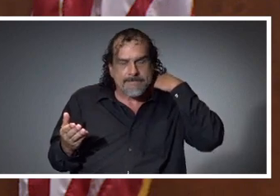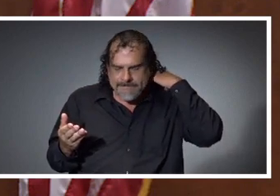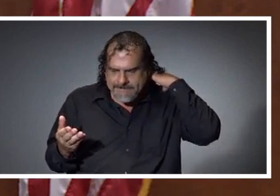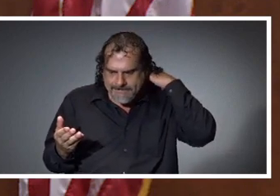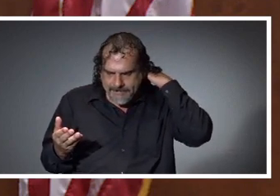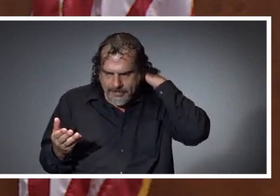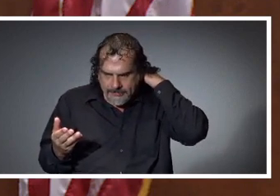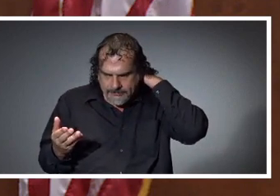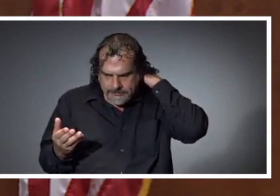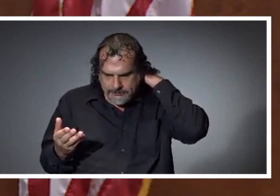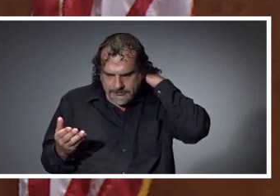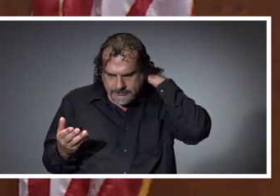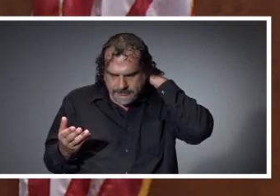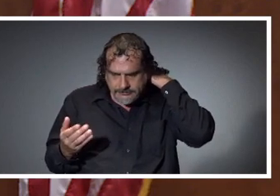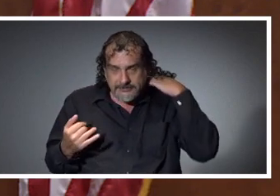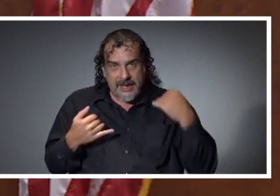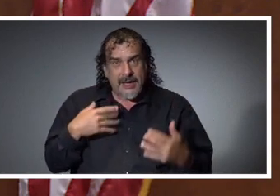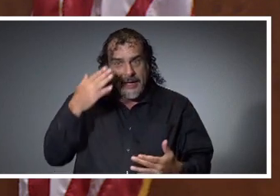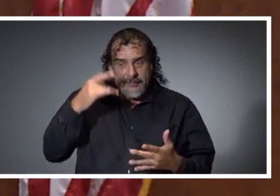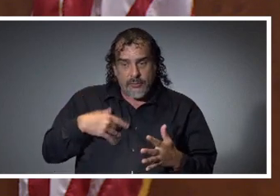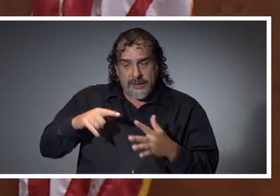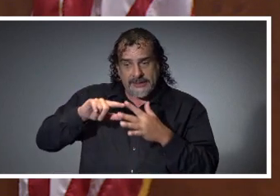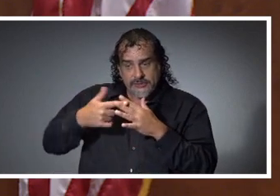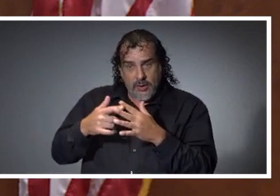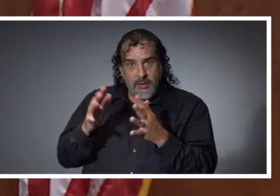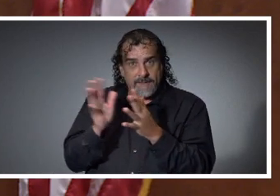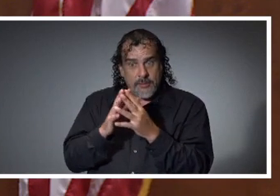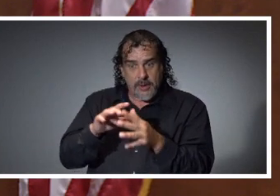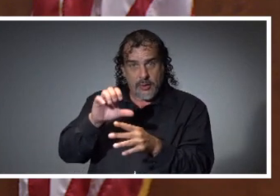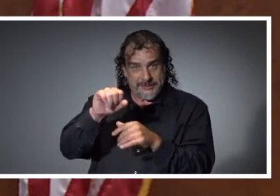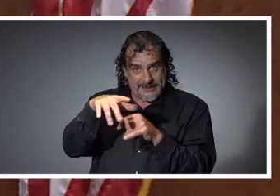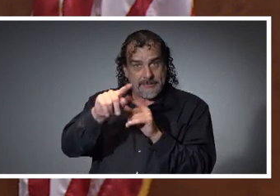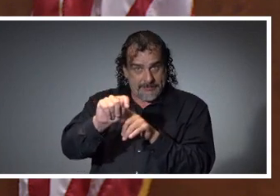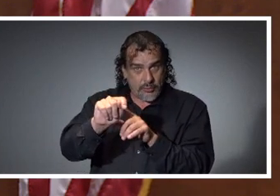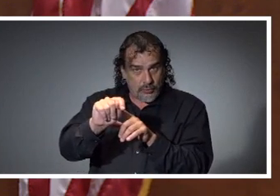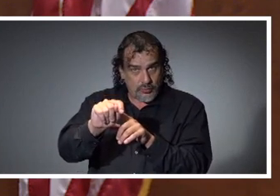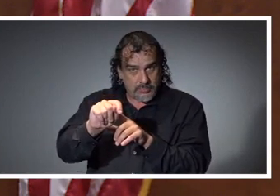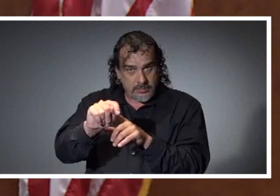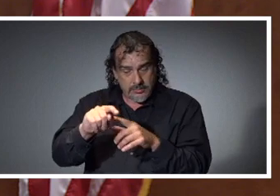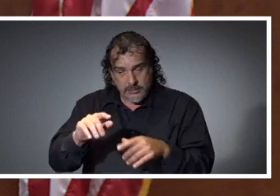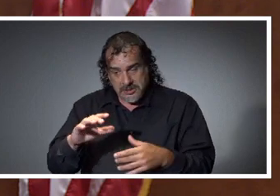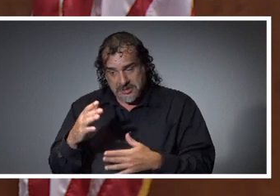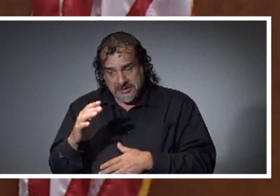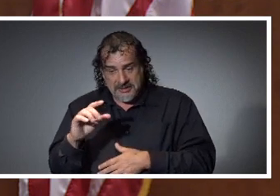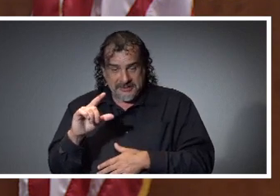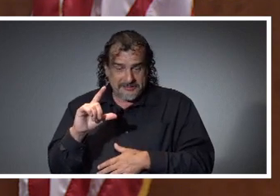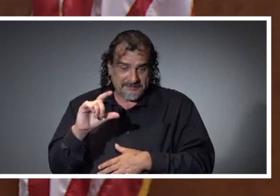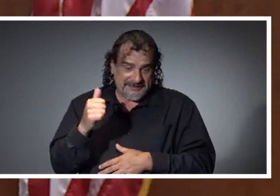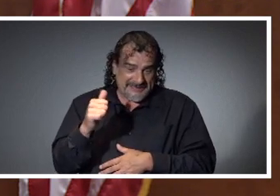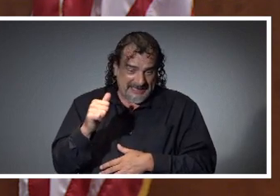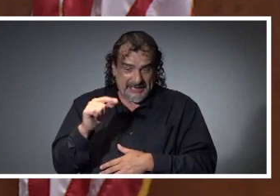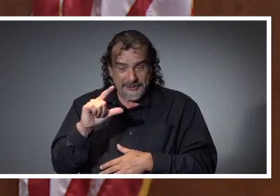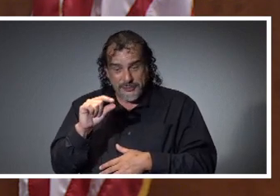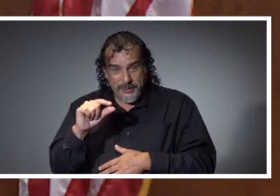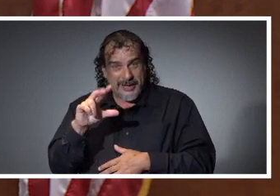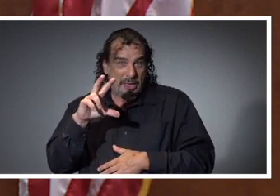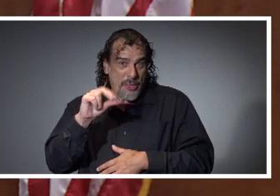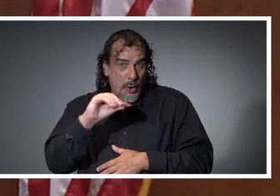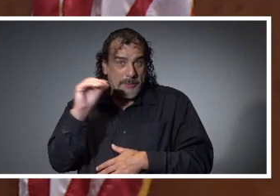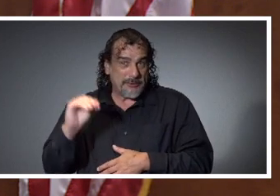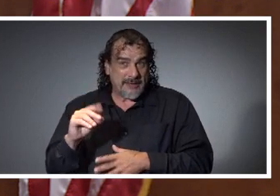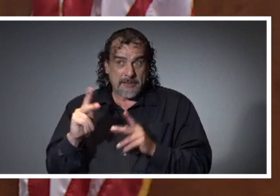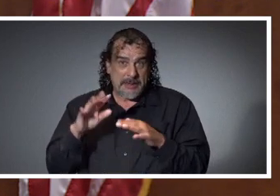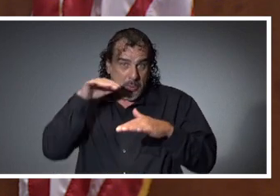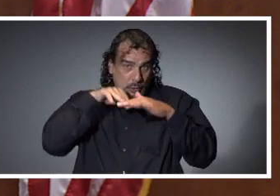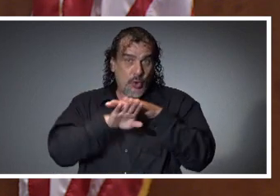that if we start college football in September, and let's just say we're at 10% or 20% or 30% capacity,